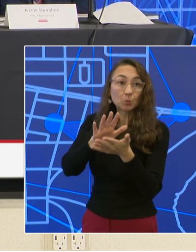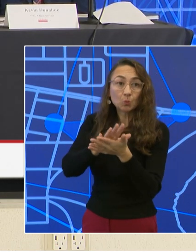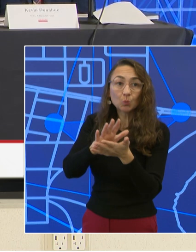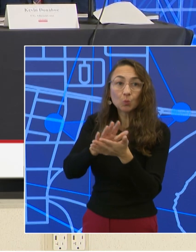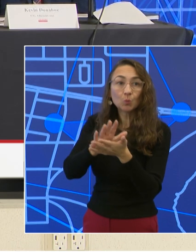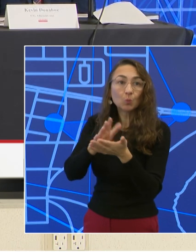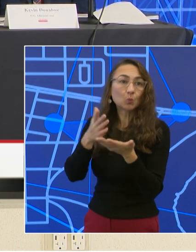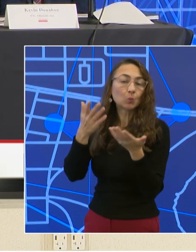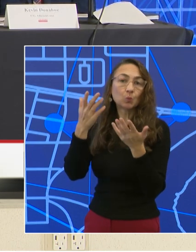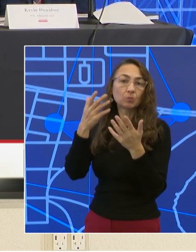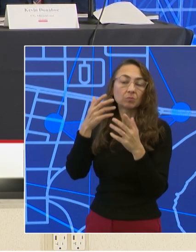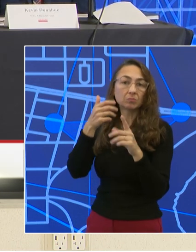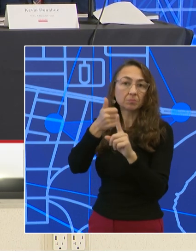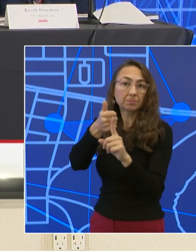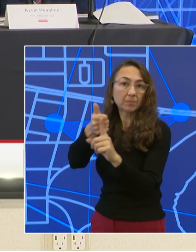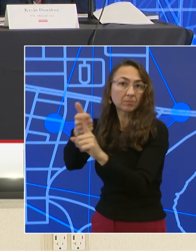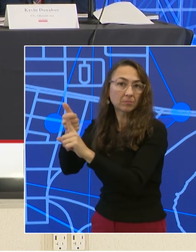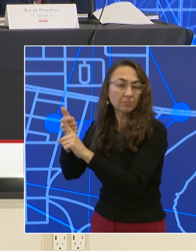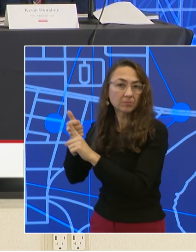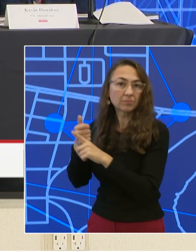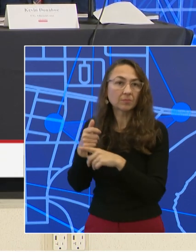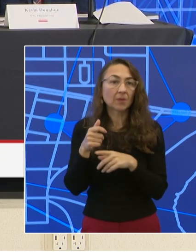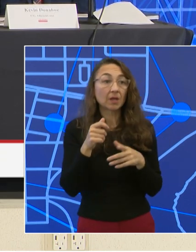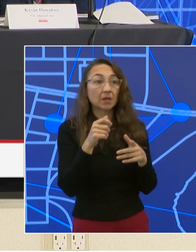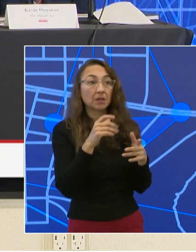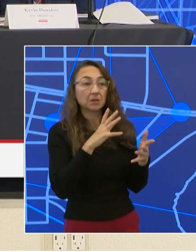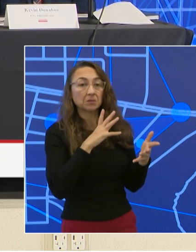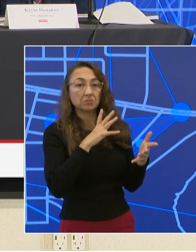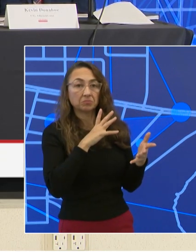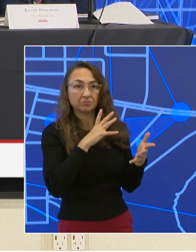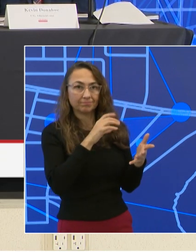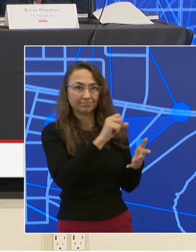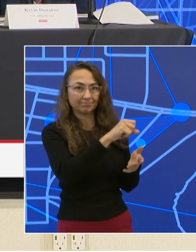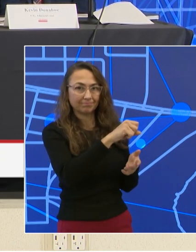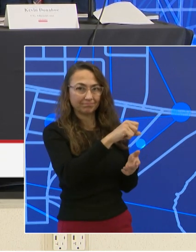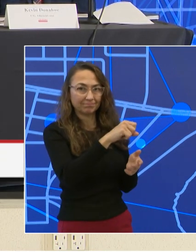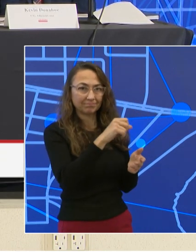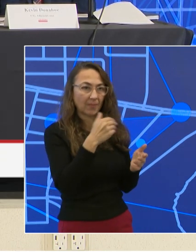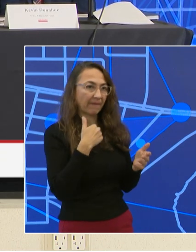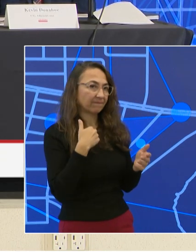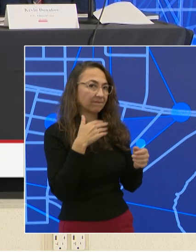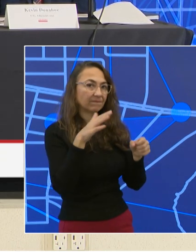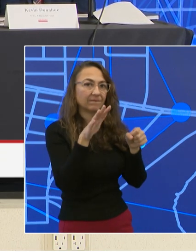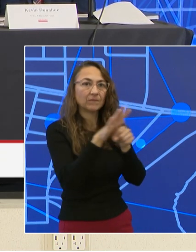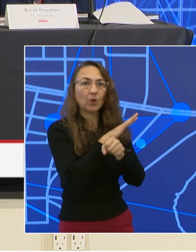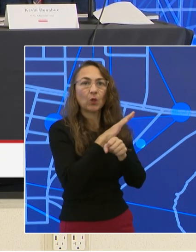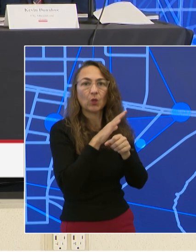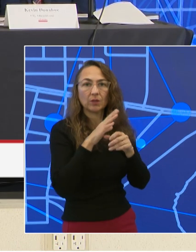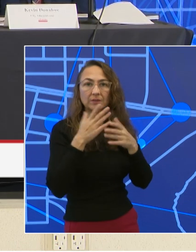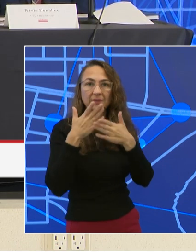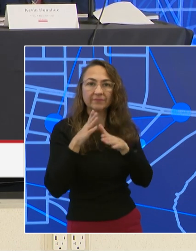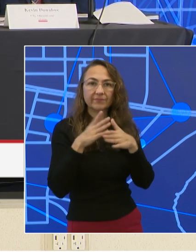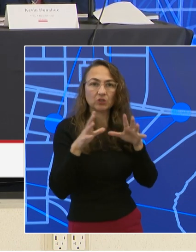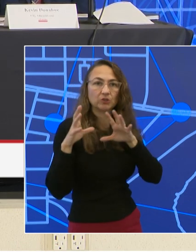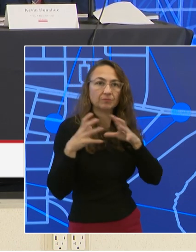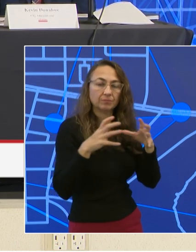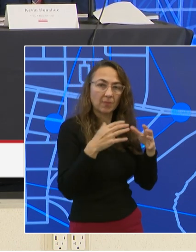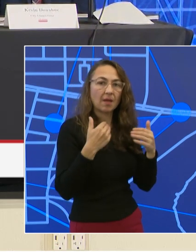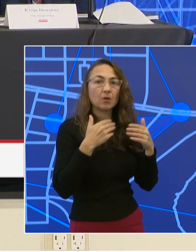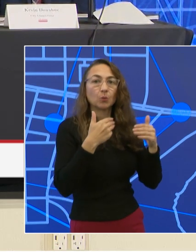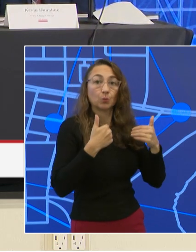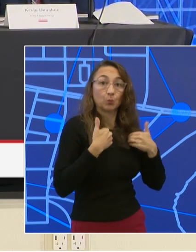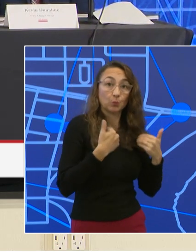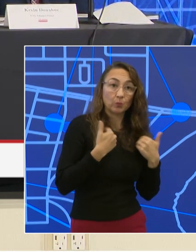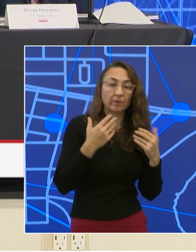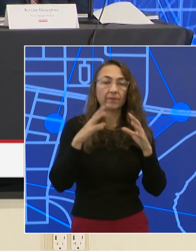being involved in crime with juveniles? Yeah, we have an entire division, a youth and family engagement division that is